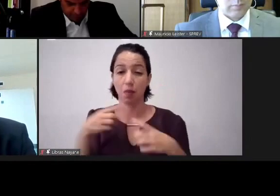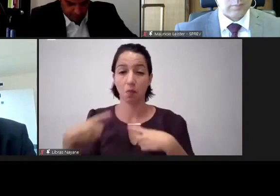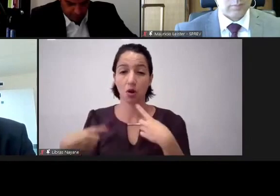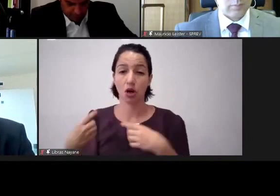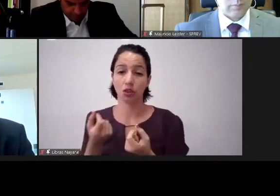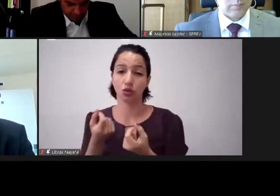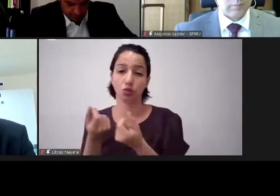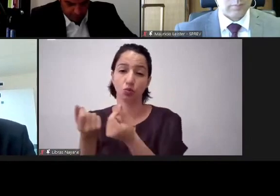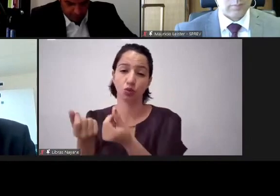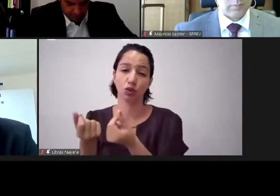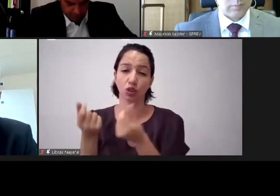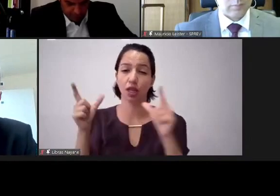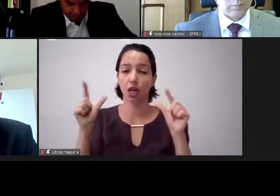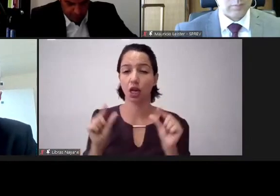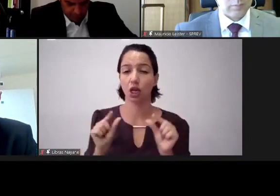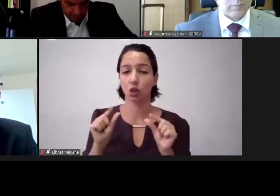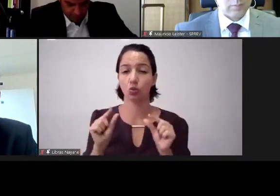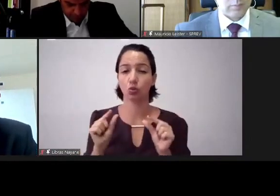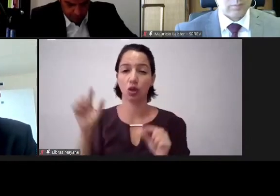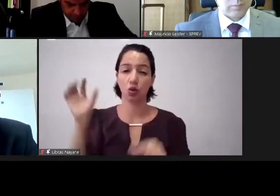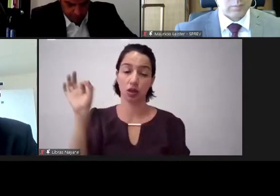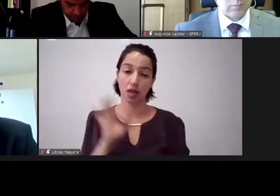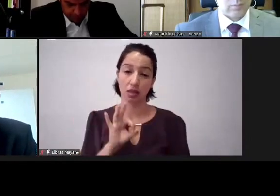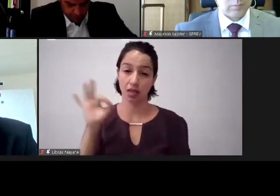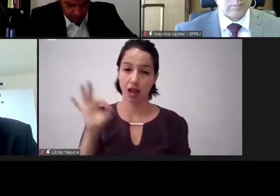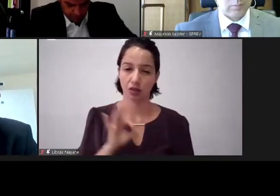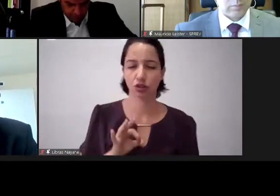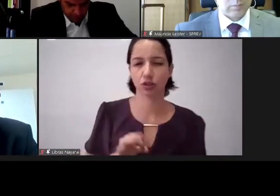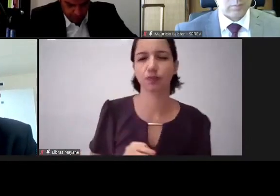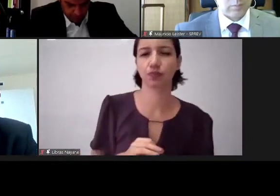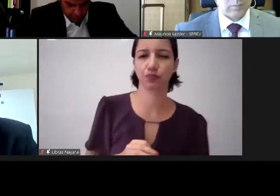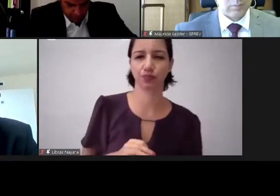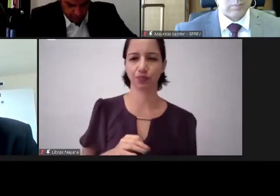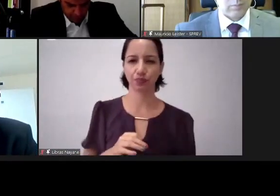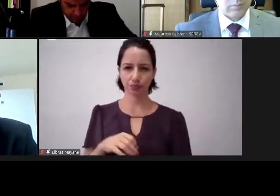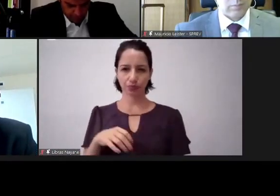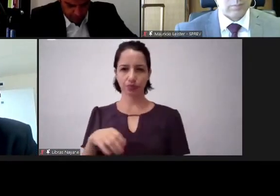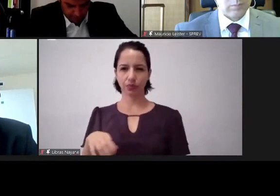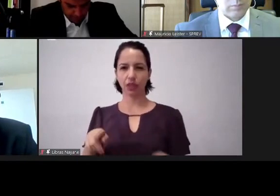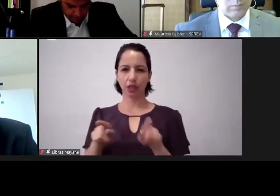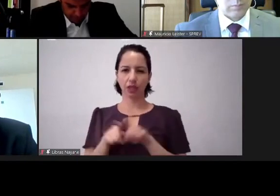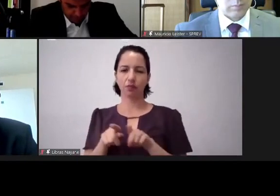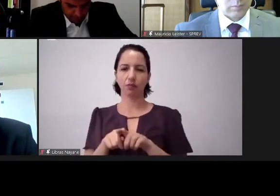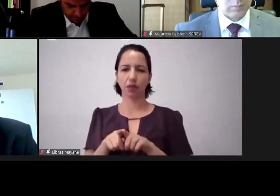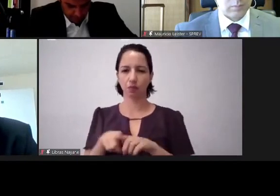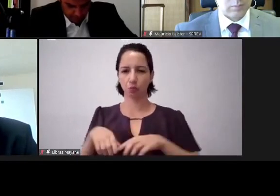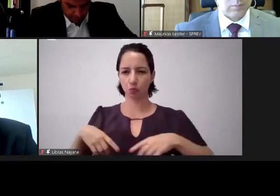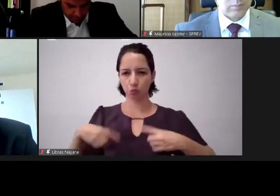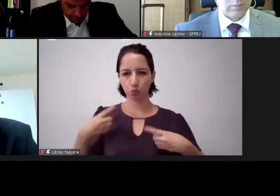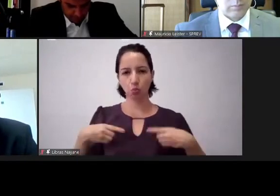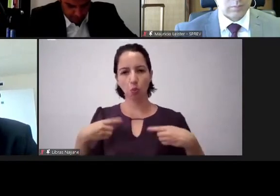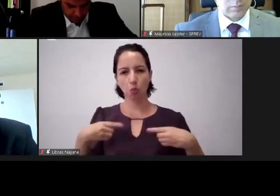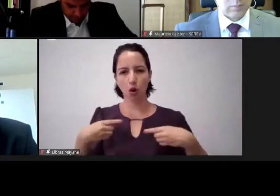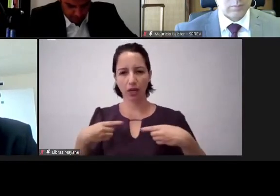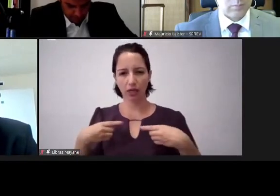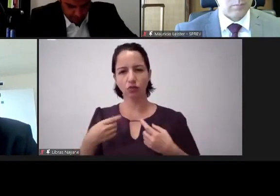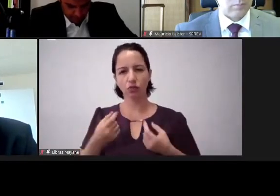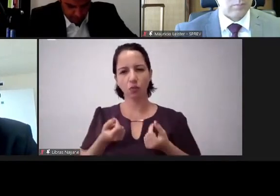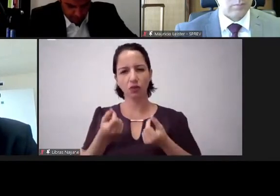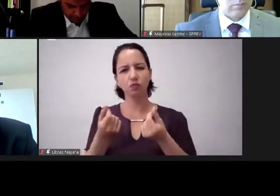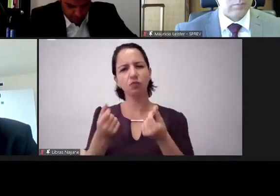leverage our policies. We believe in a reduction of interest rate and